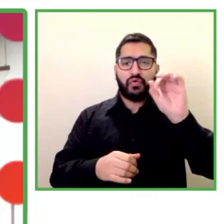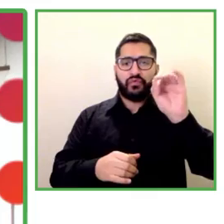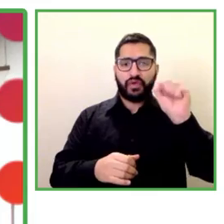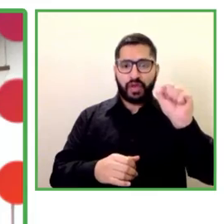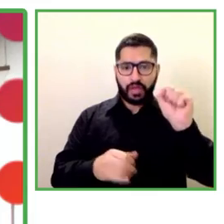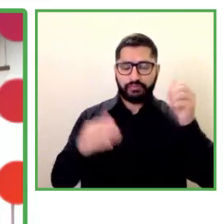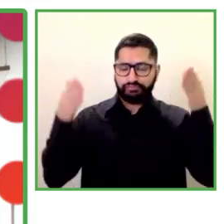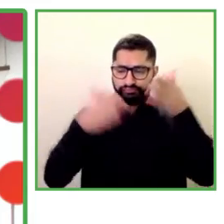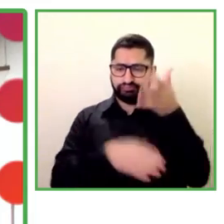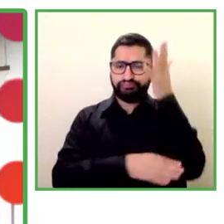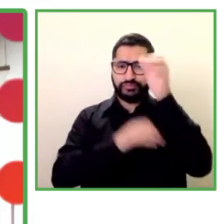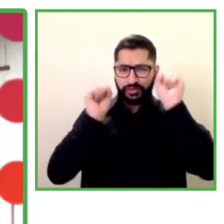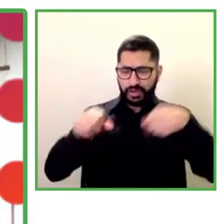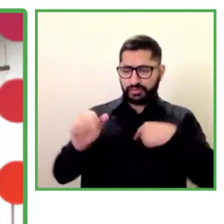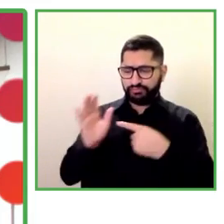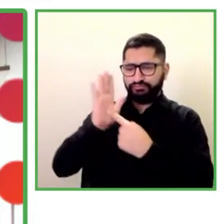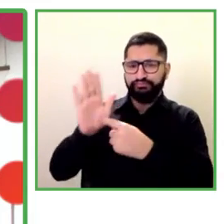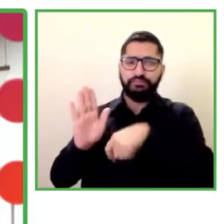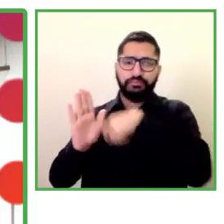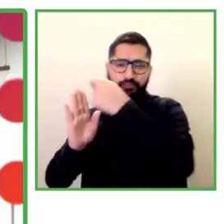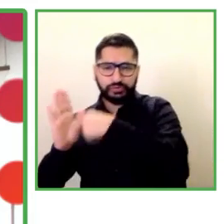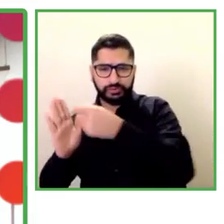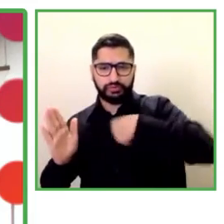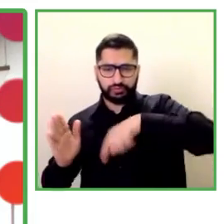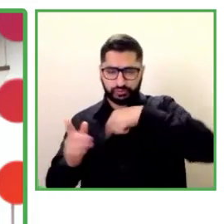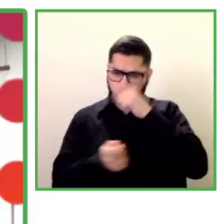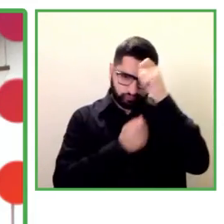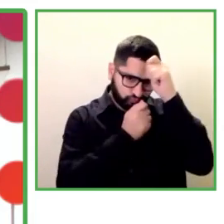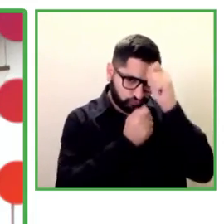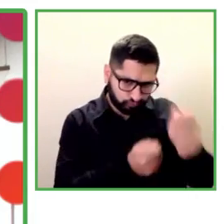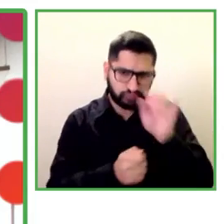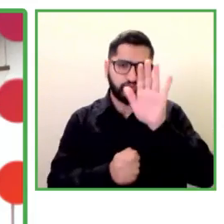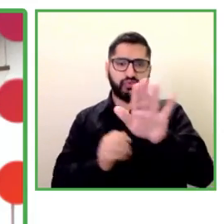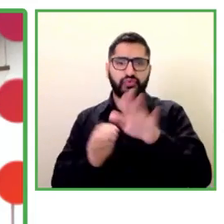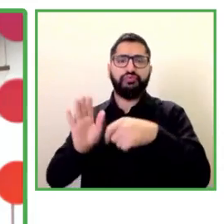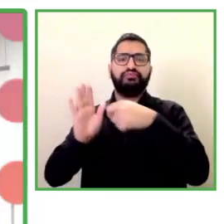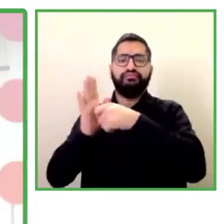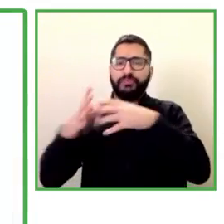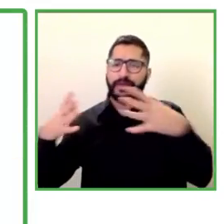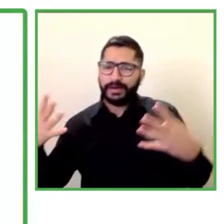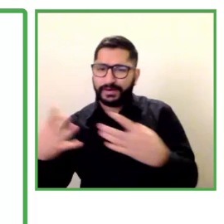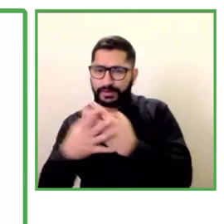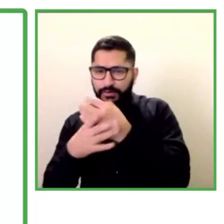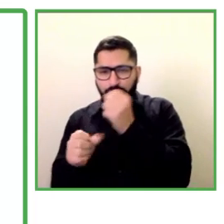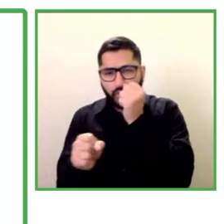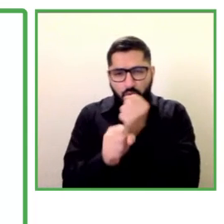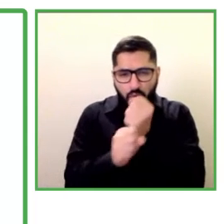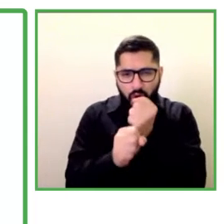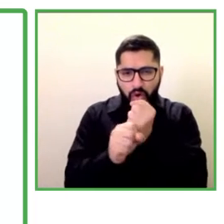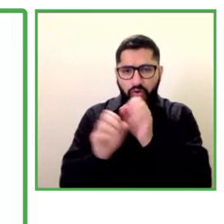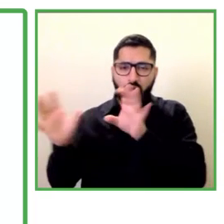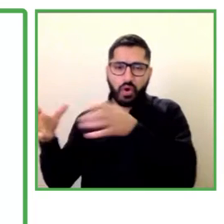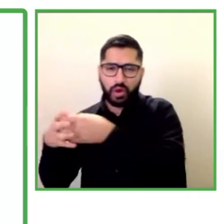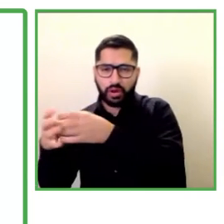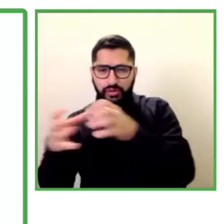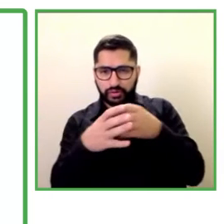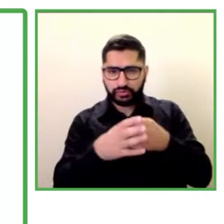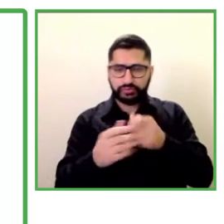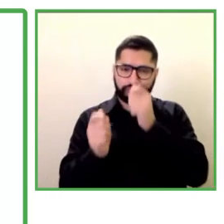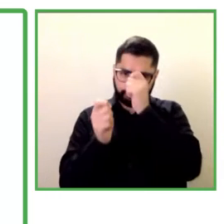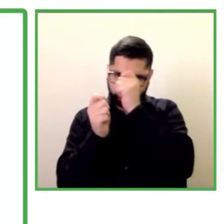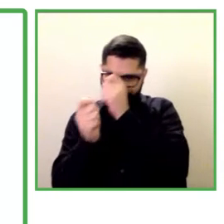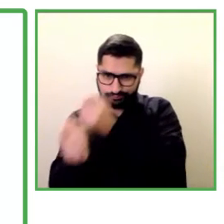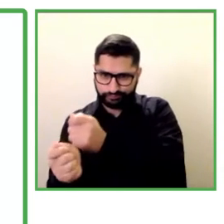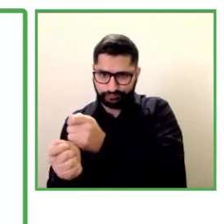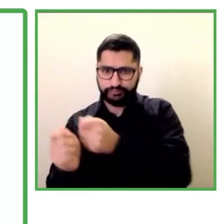Chile. For us, it's a huge honor to be able to present along with these other organizations and such worldwide